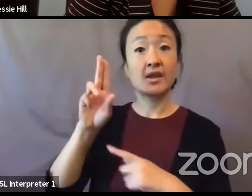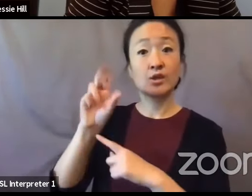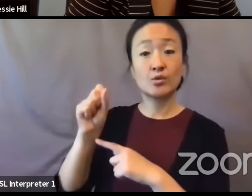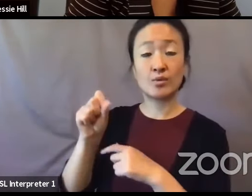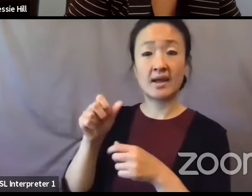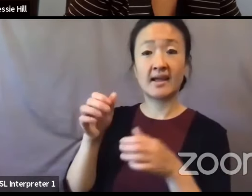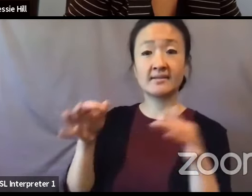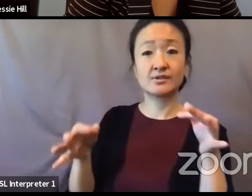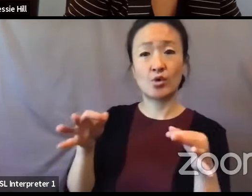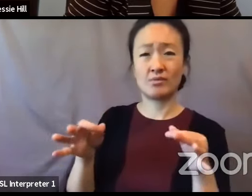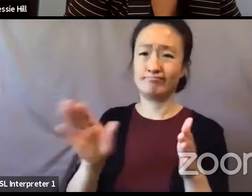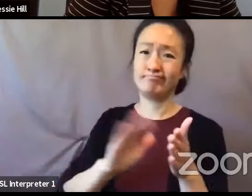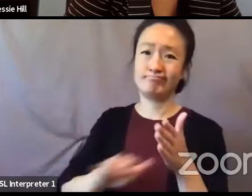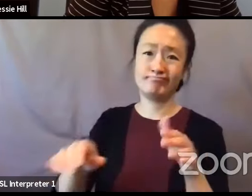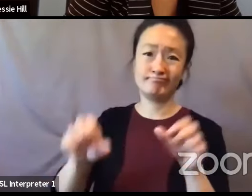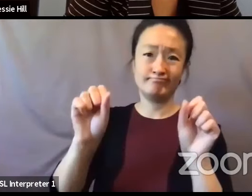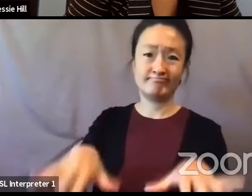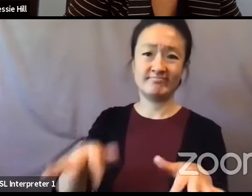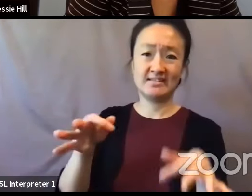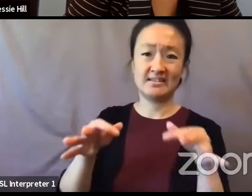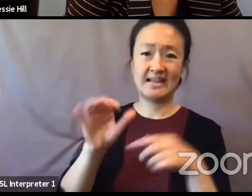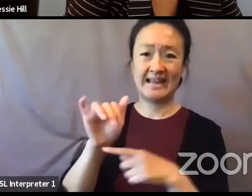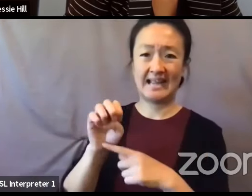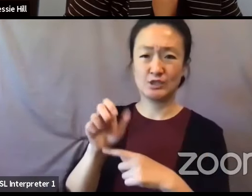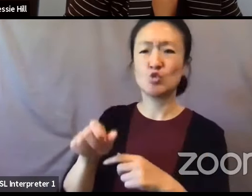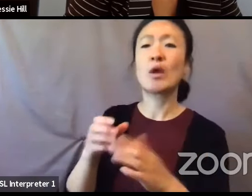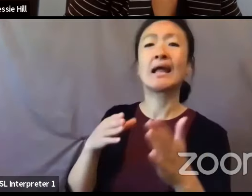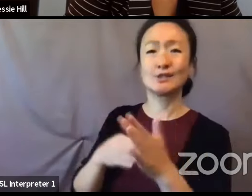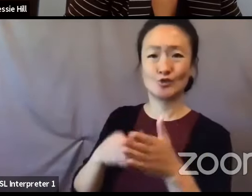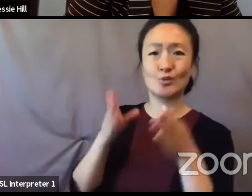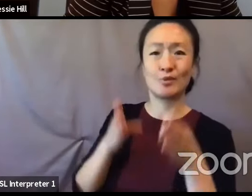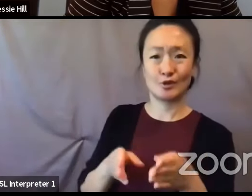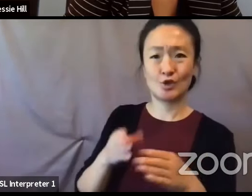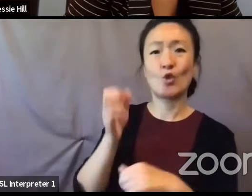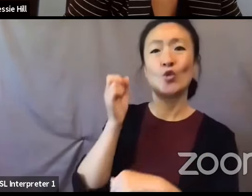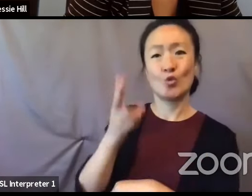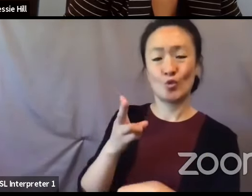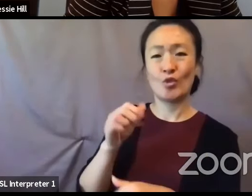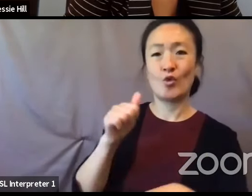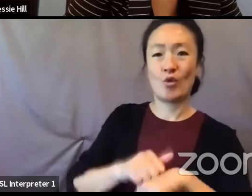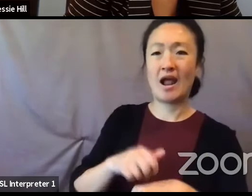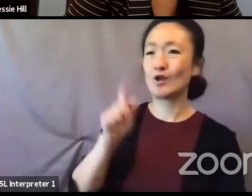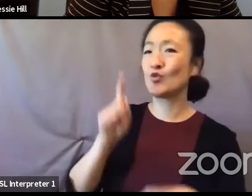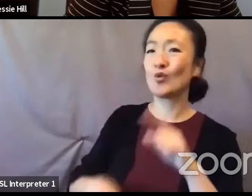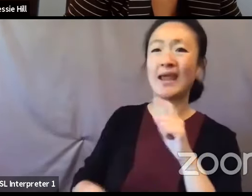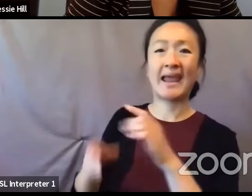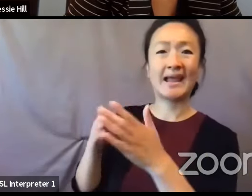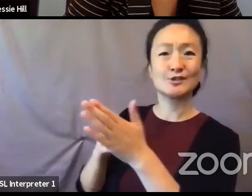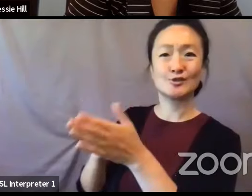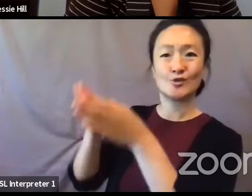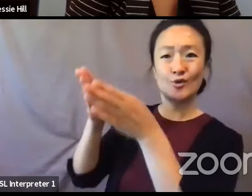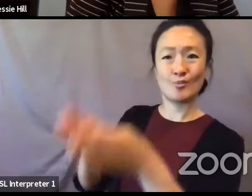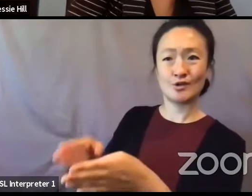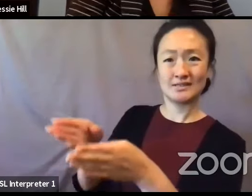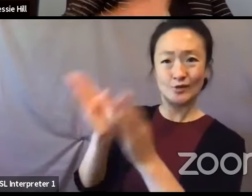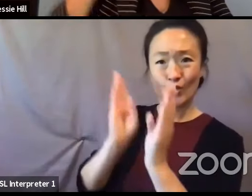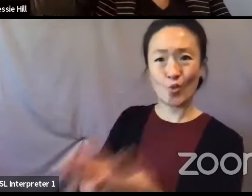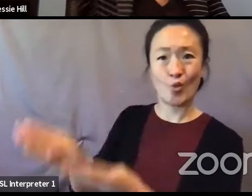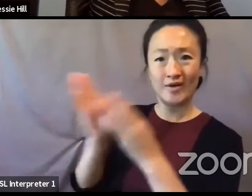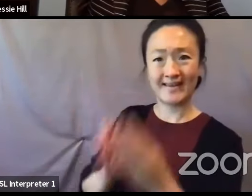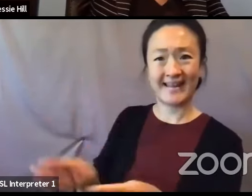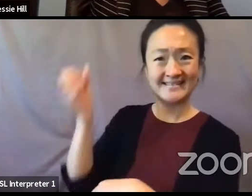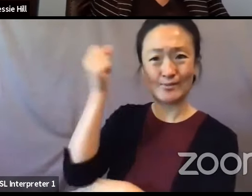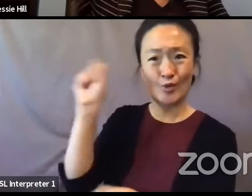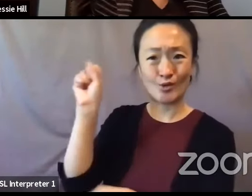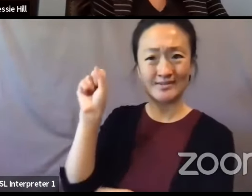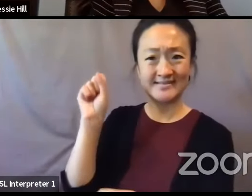no, you can sue the guy that threw the rock. You can't sue someone that organized a protest because